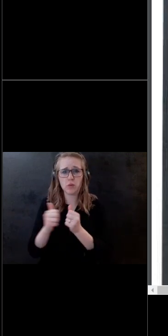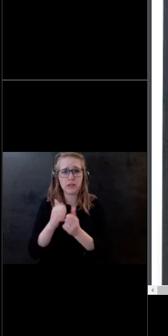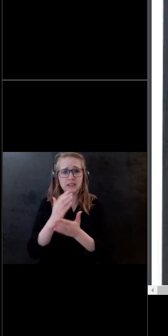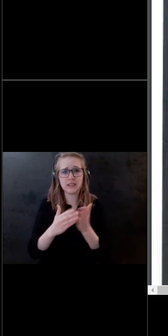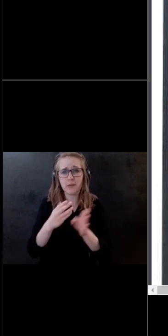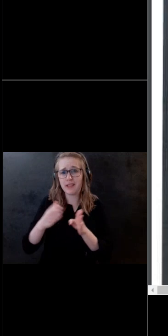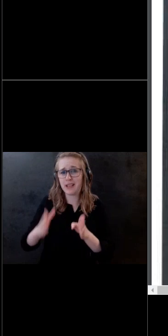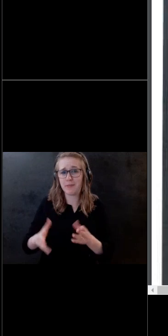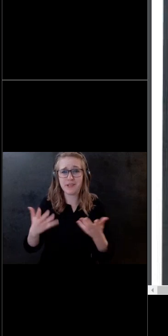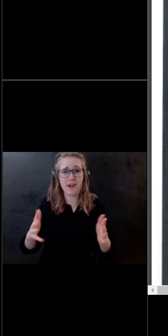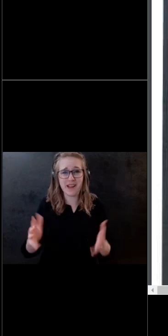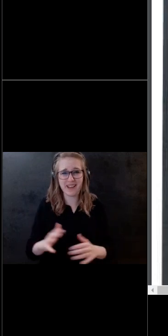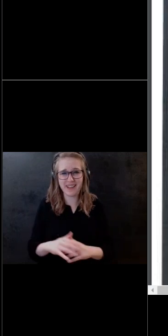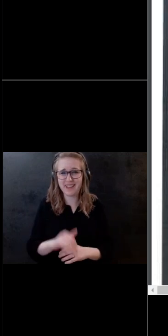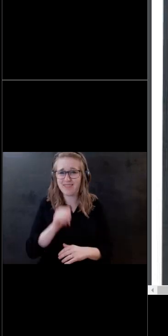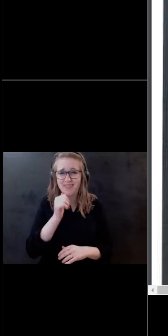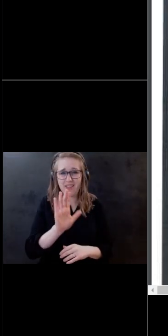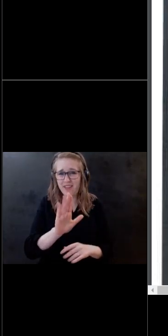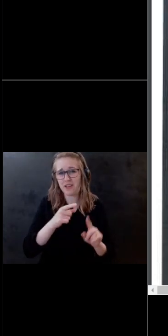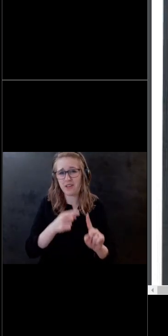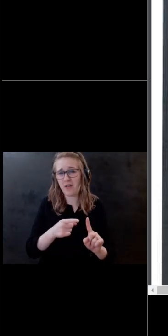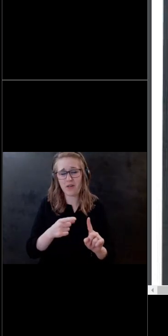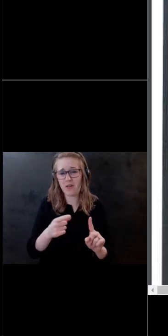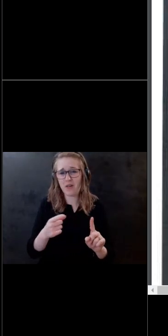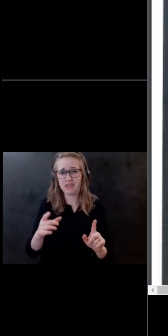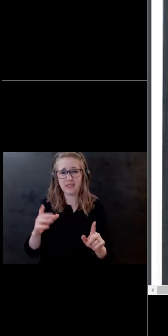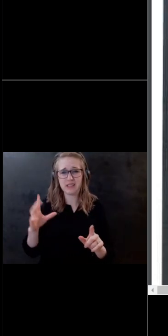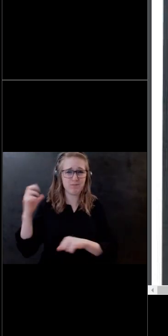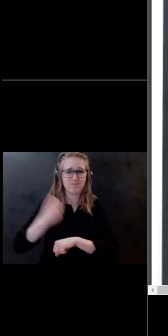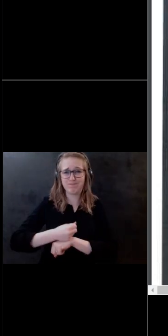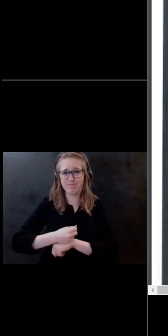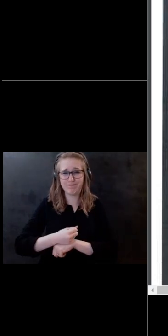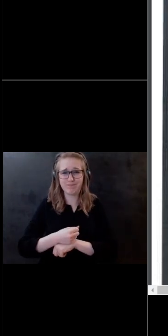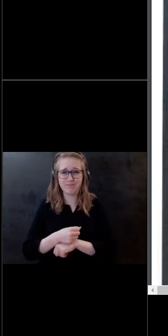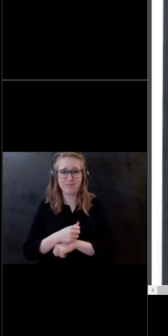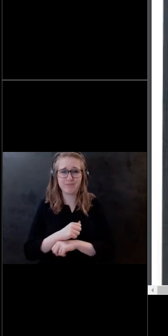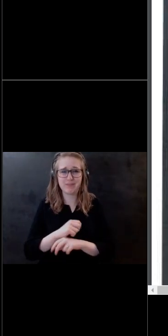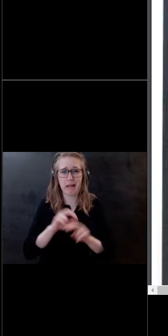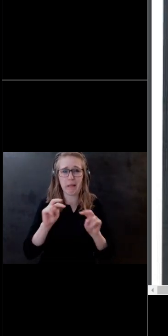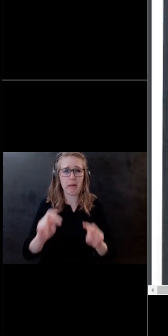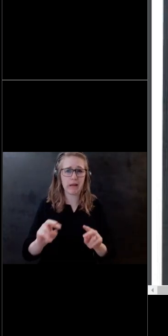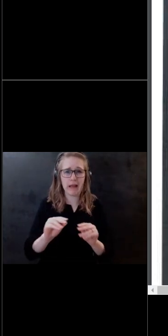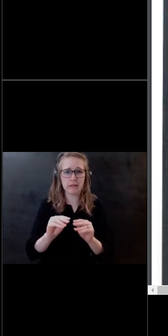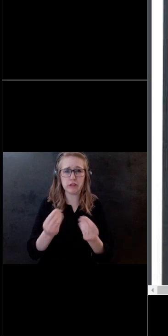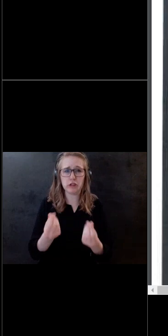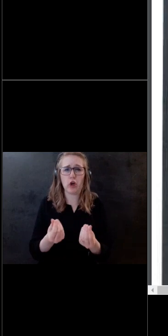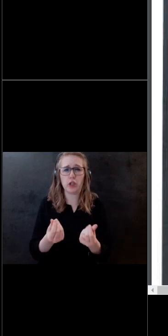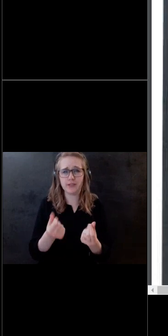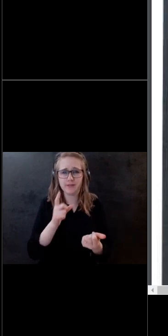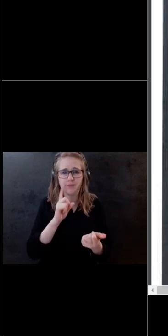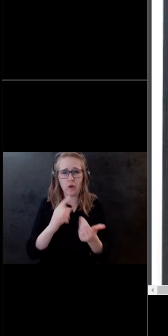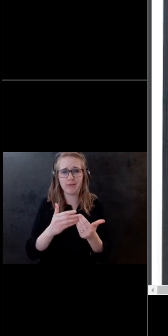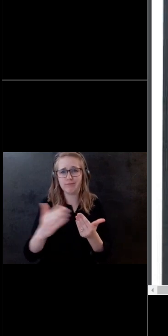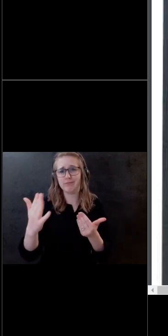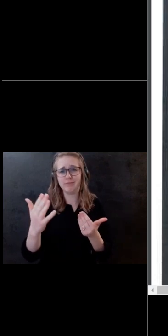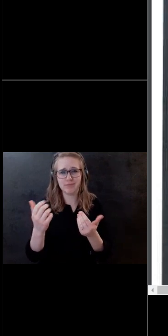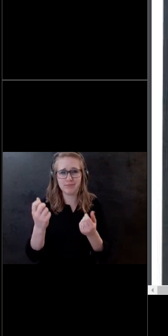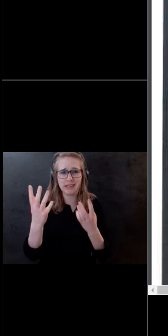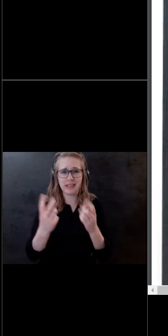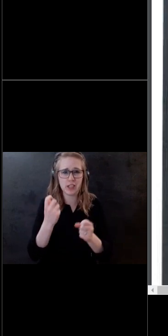already. It's not their goal to shut that site down and to be looking at dirt for the next however many